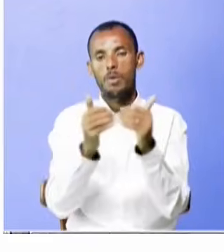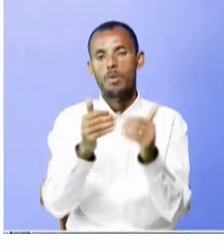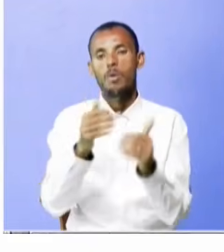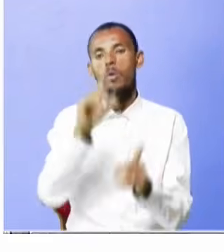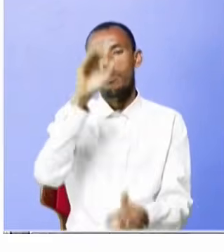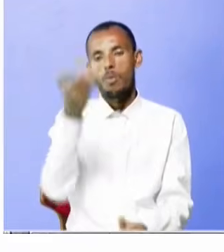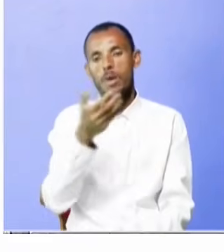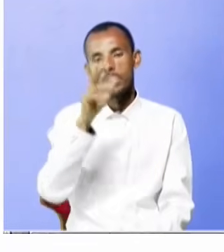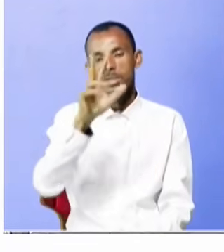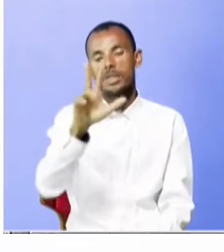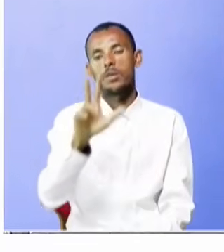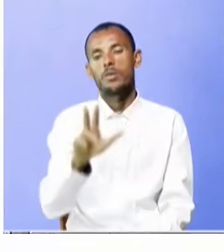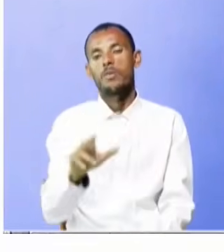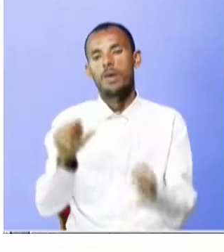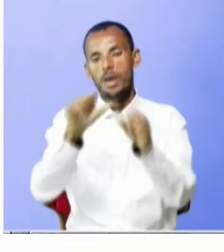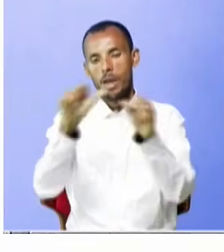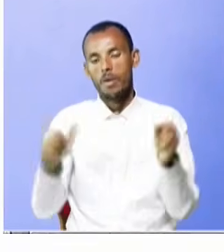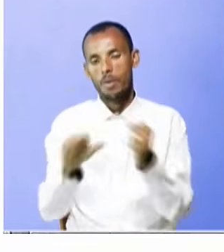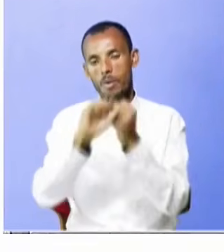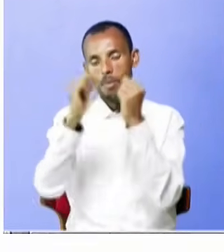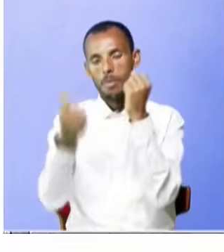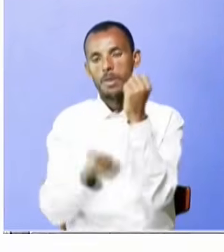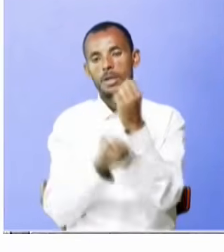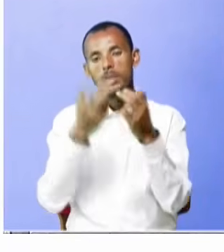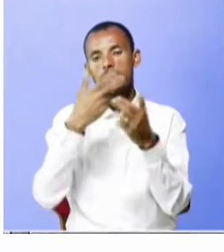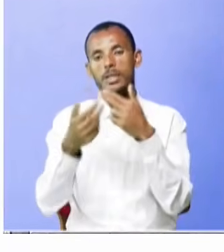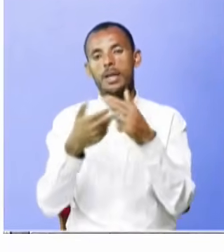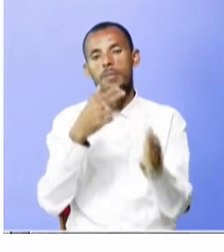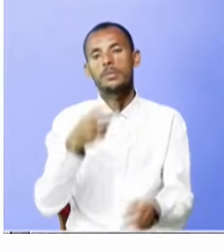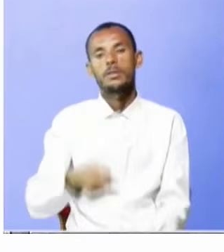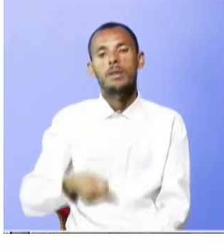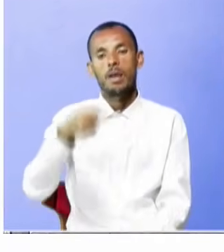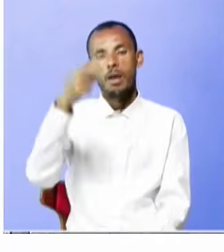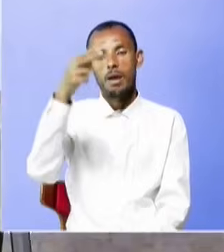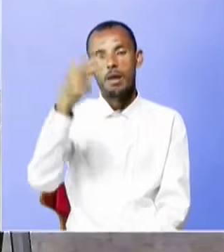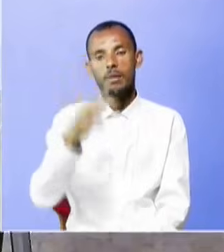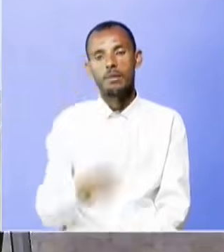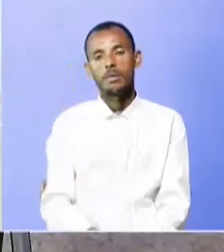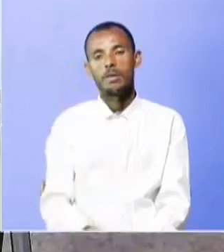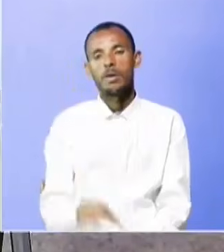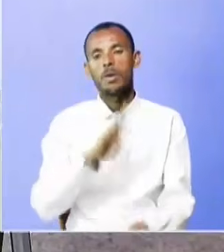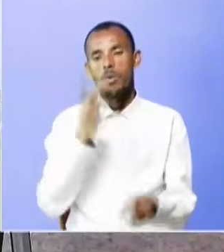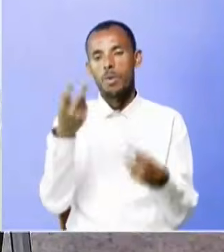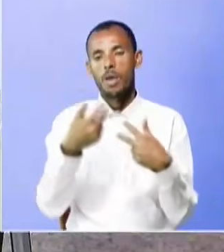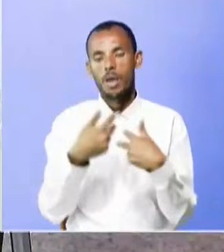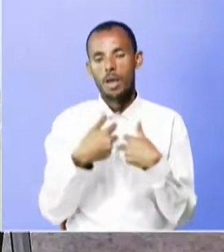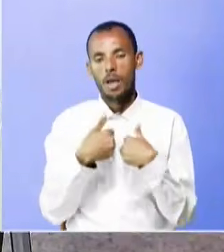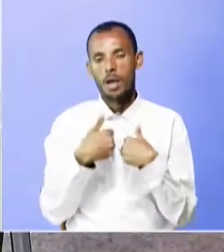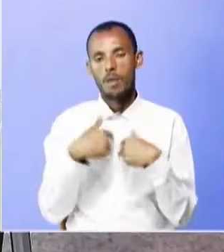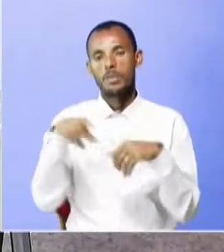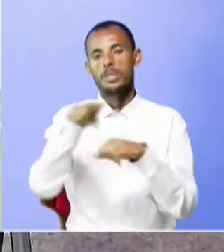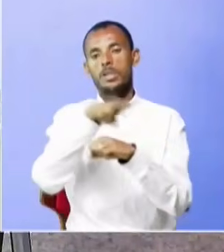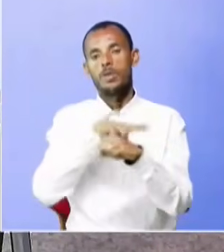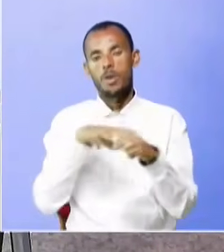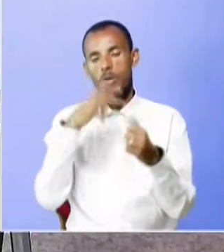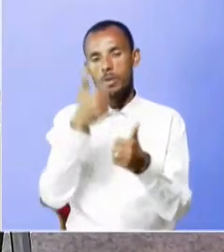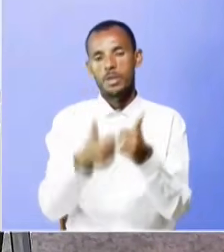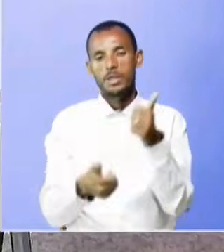1/3 of area of the base times h. We have the volume, which